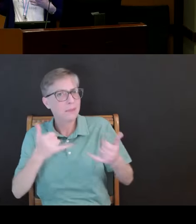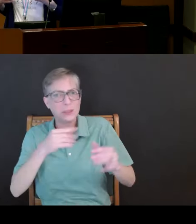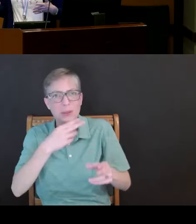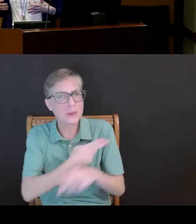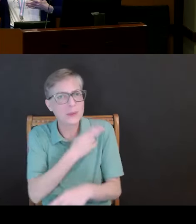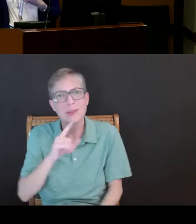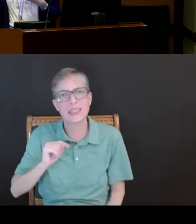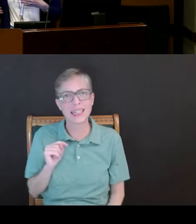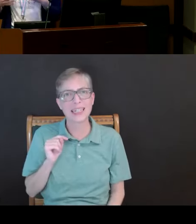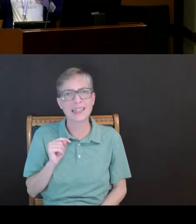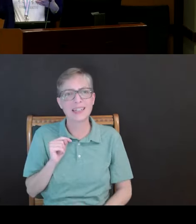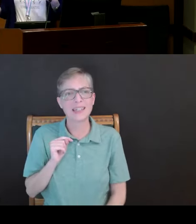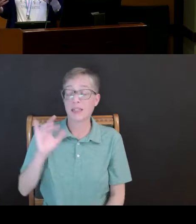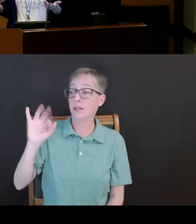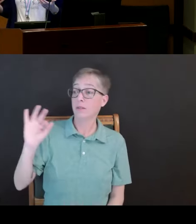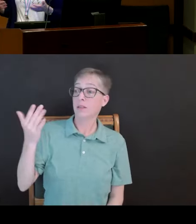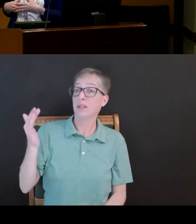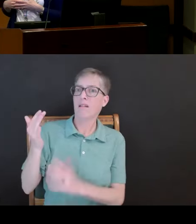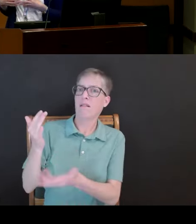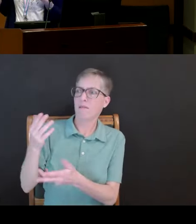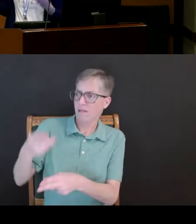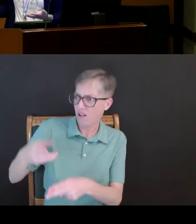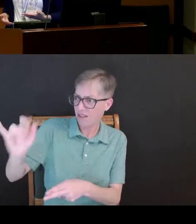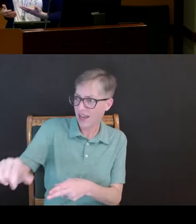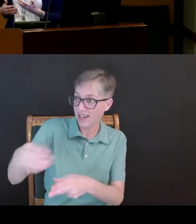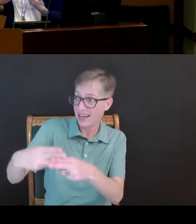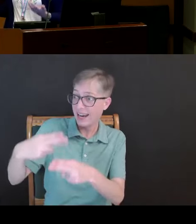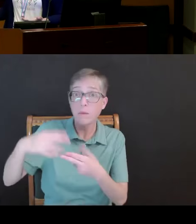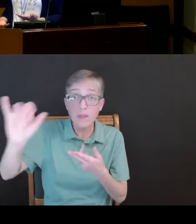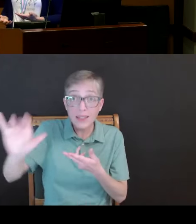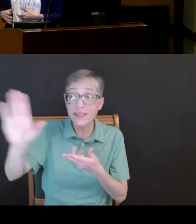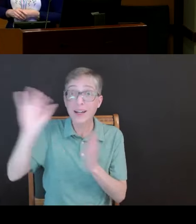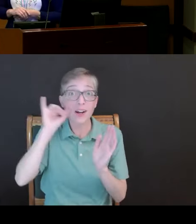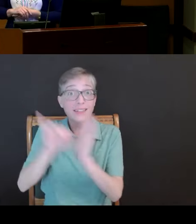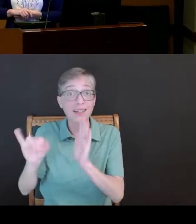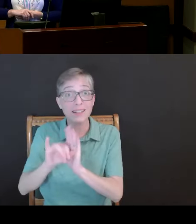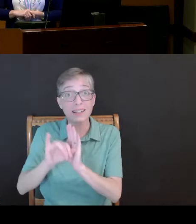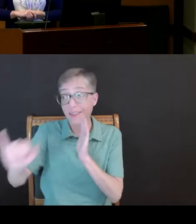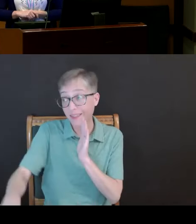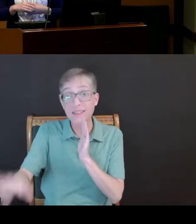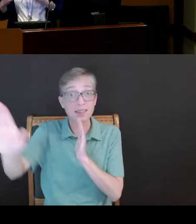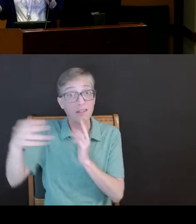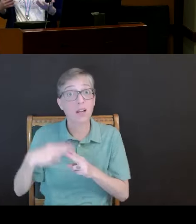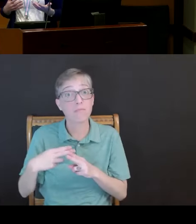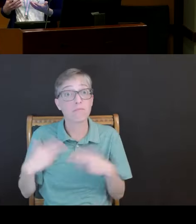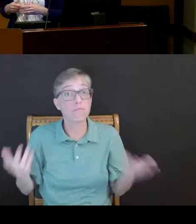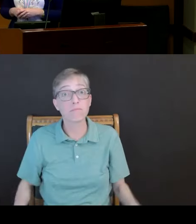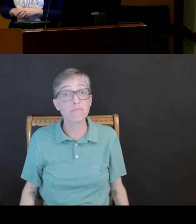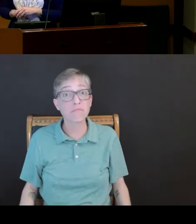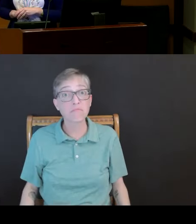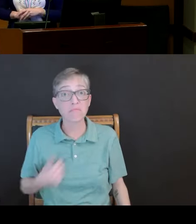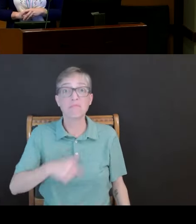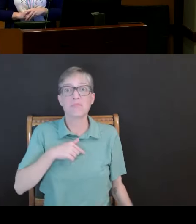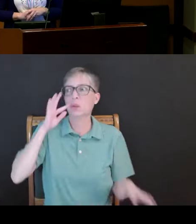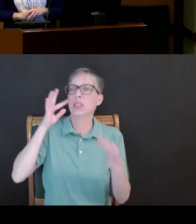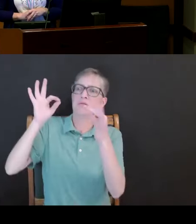know if that's disrespectful to put that in and call them that name. But that's how they identify. That's the name that they use. It's not for us to judge or make